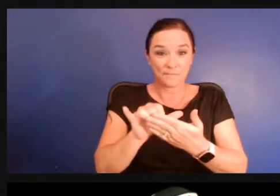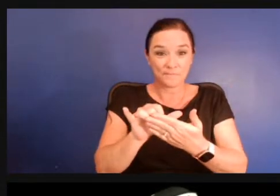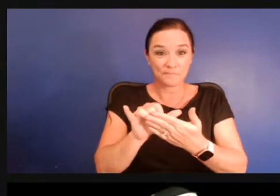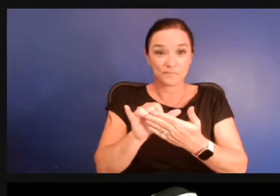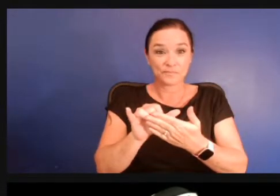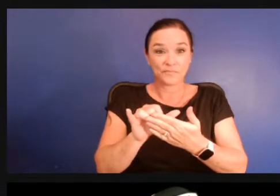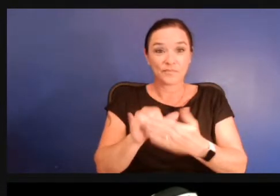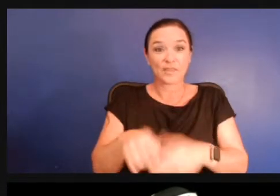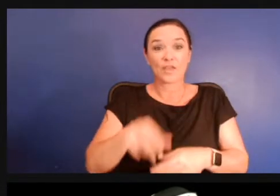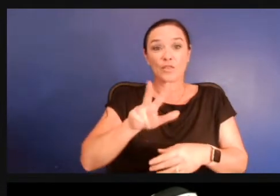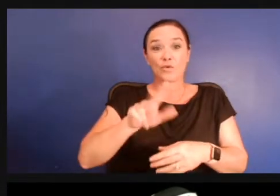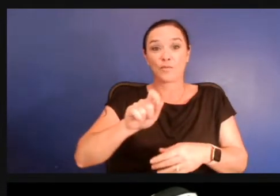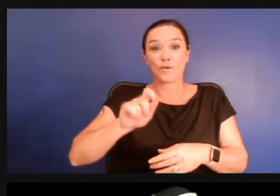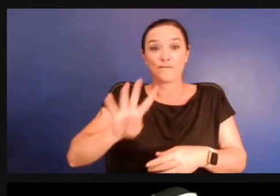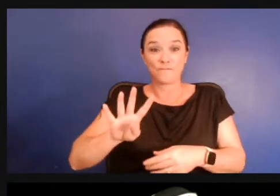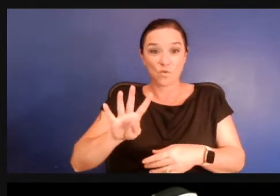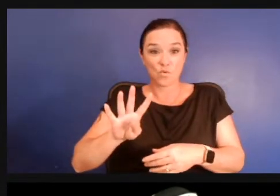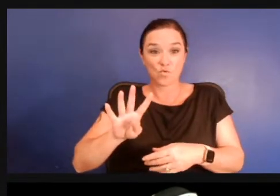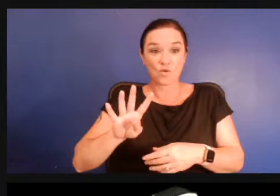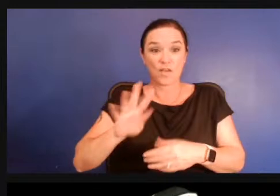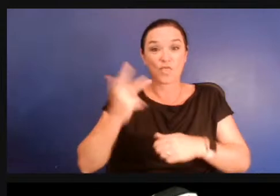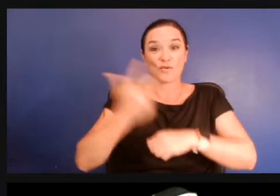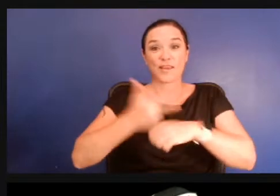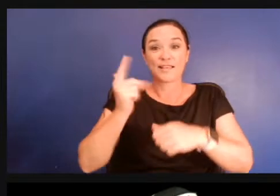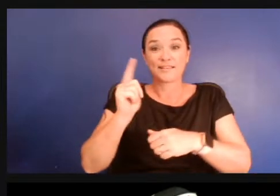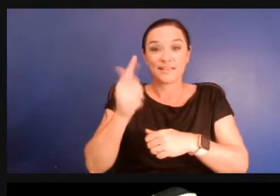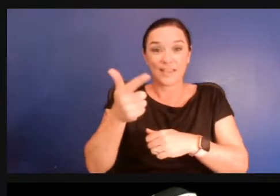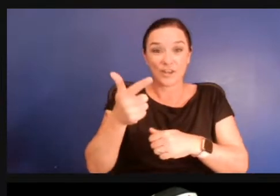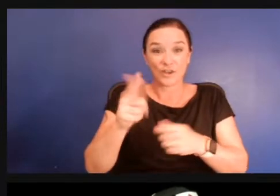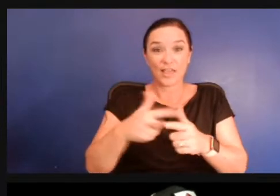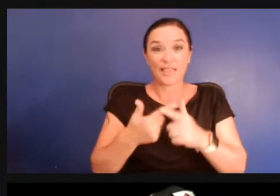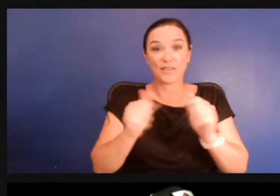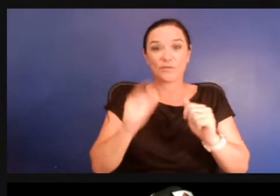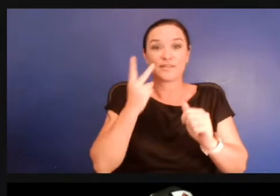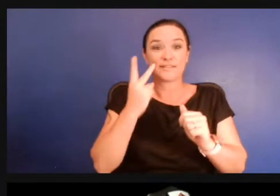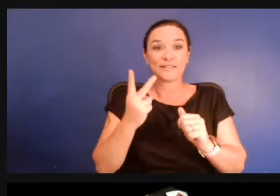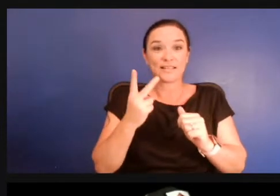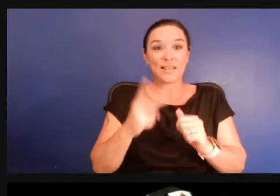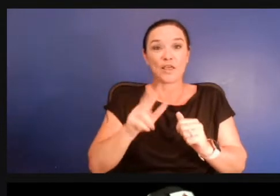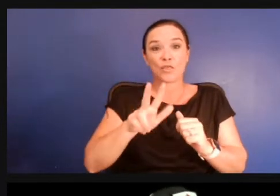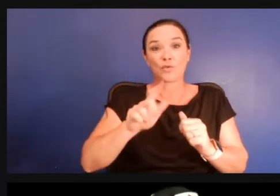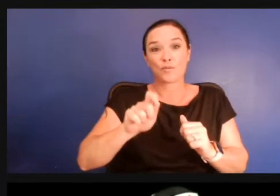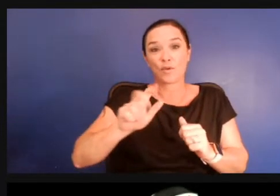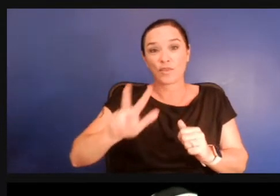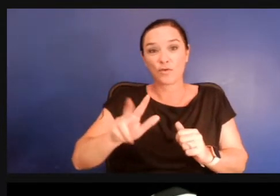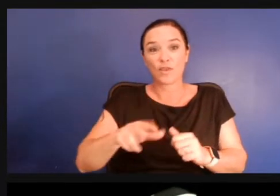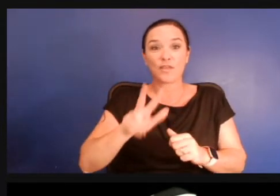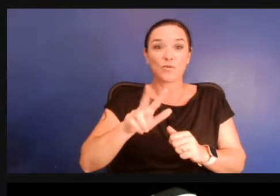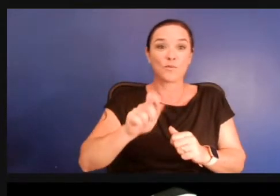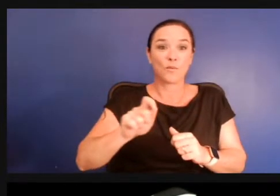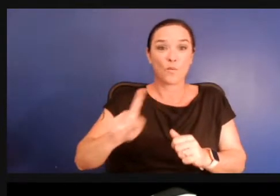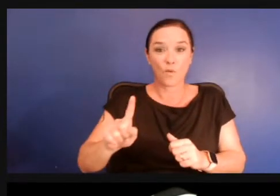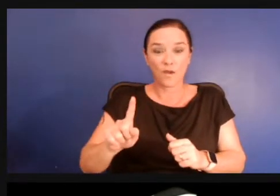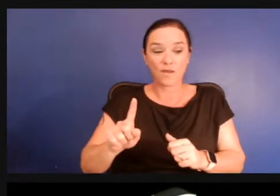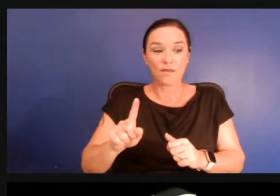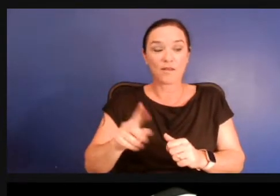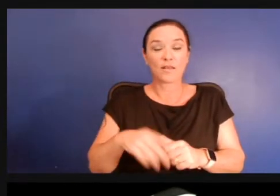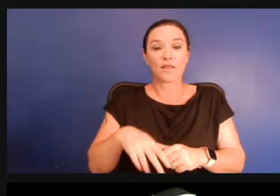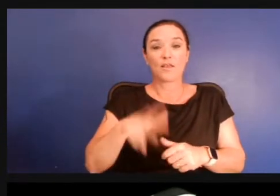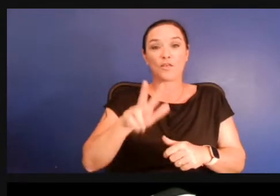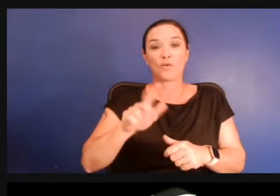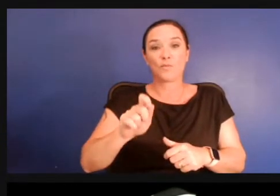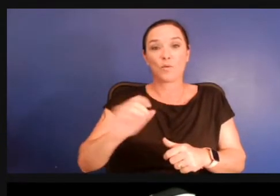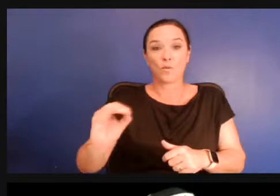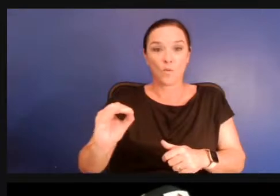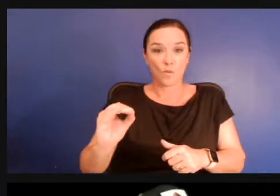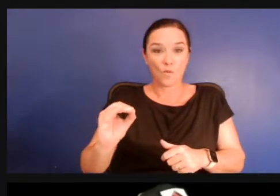another 3.4 that was 3 days later, and then you can see on further 2 3.3s, 2 3.1s, 3 3.0s,